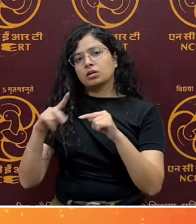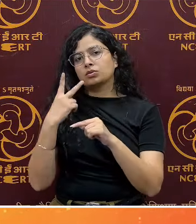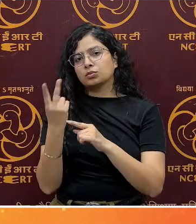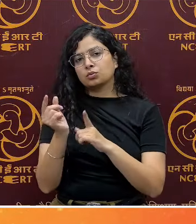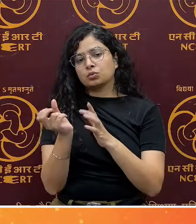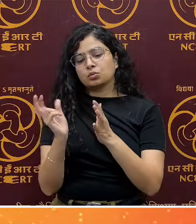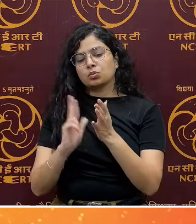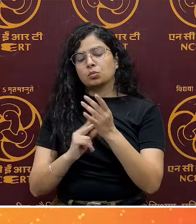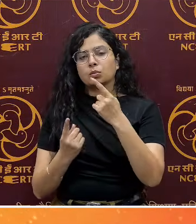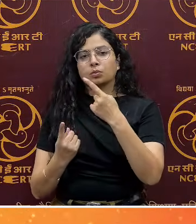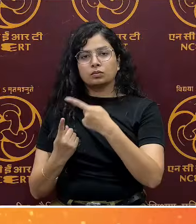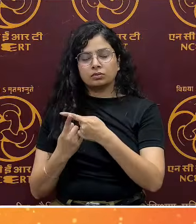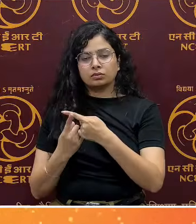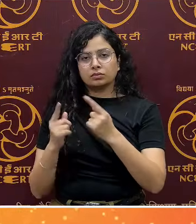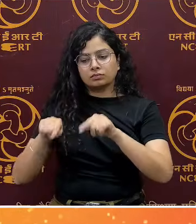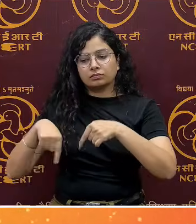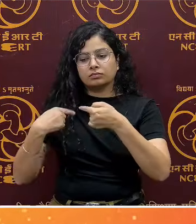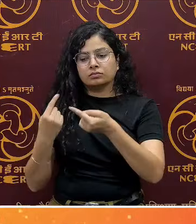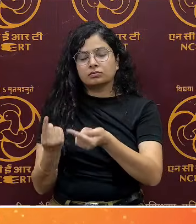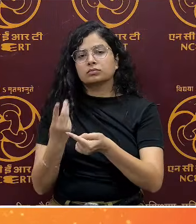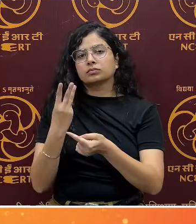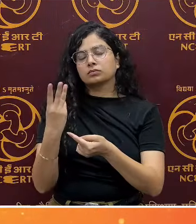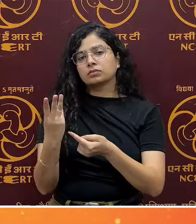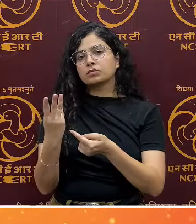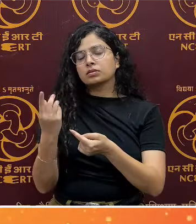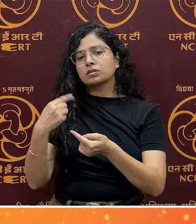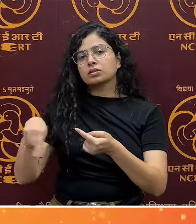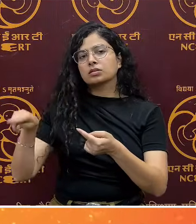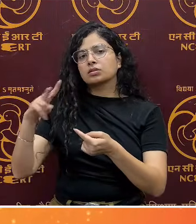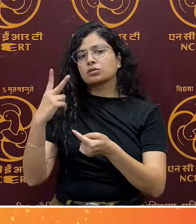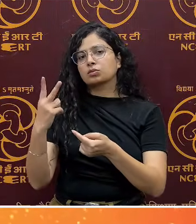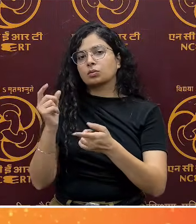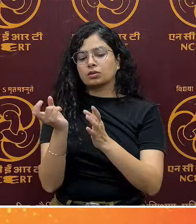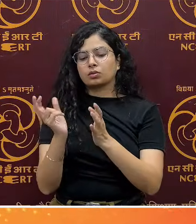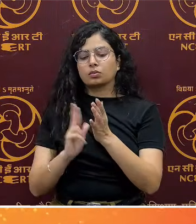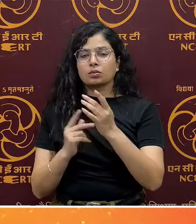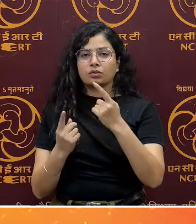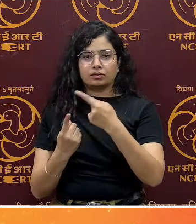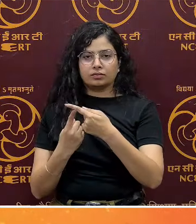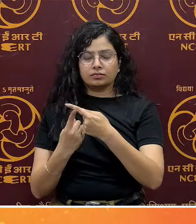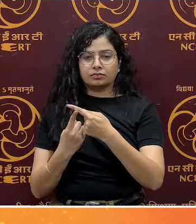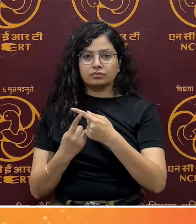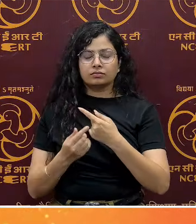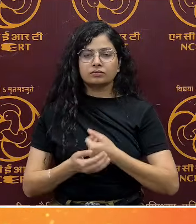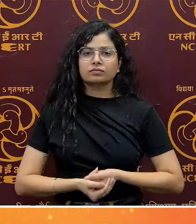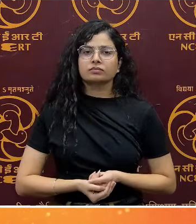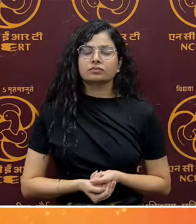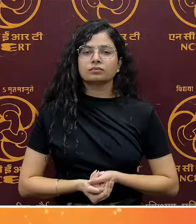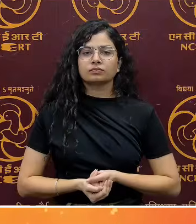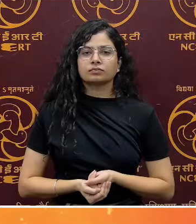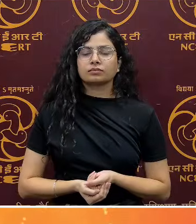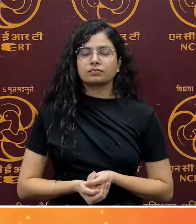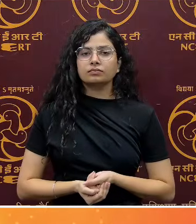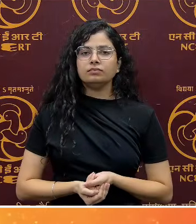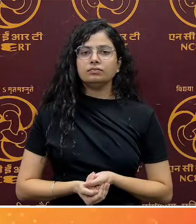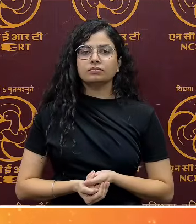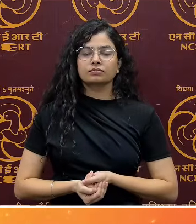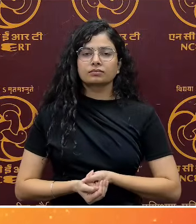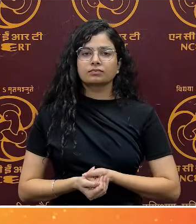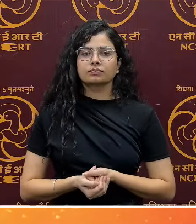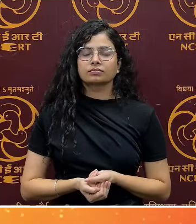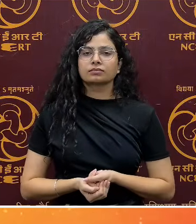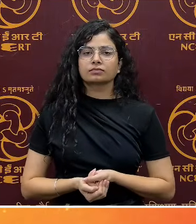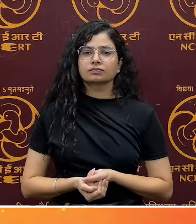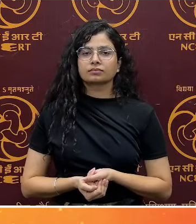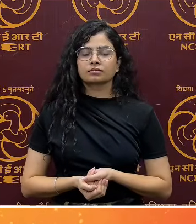similarly 2 square units, 3 square units, 4, 5 and 5 6. and 6.